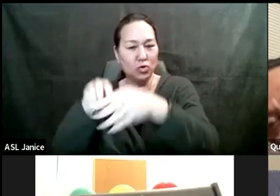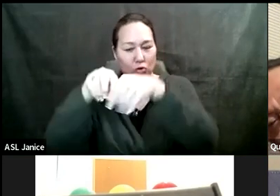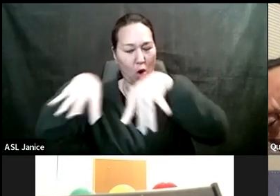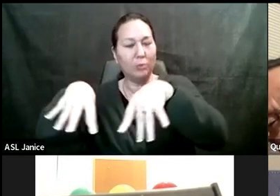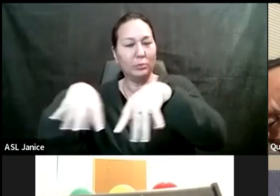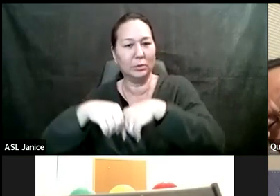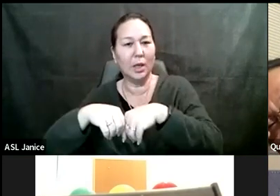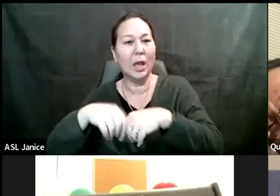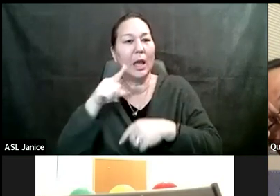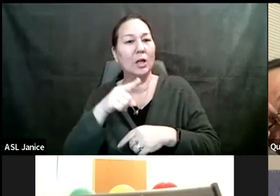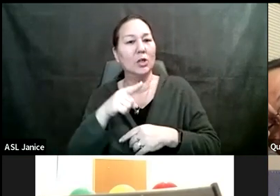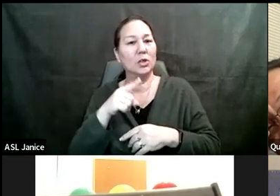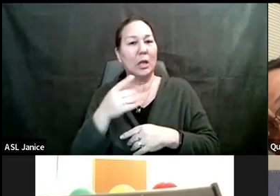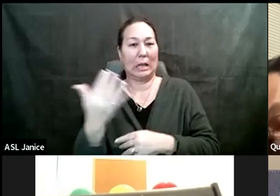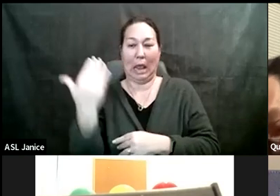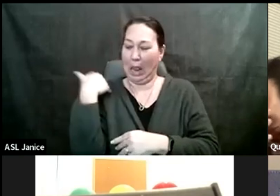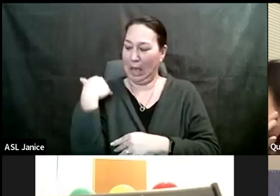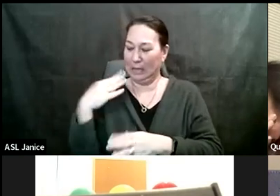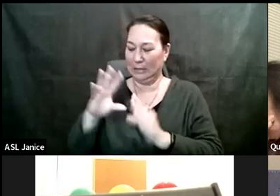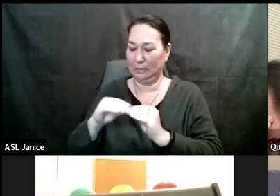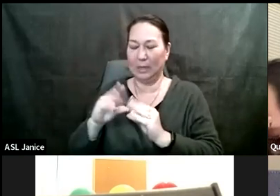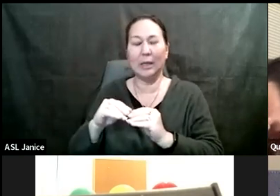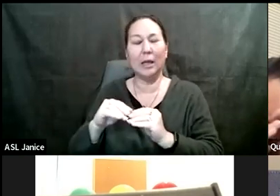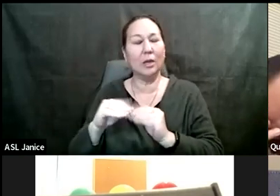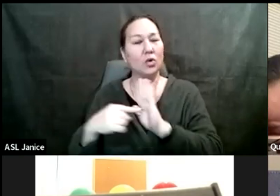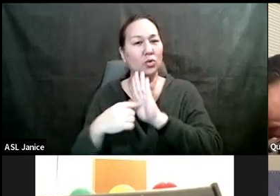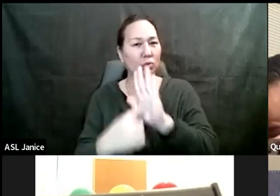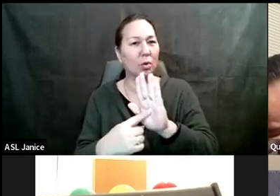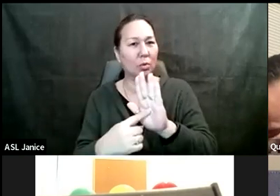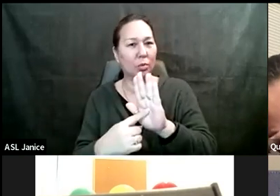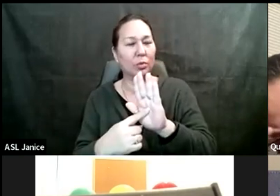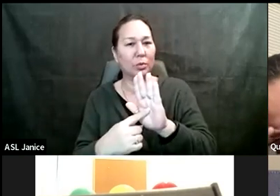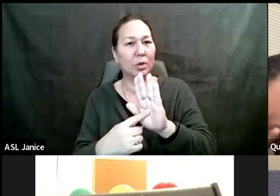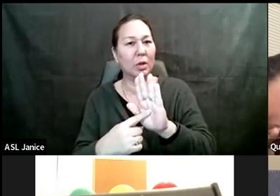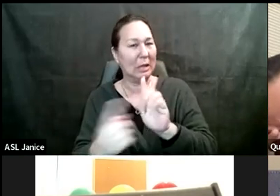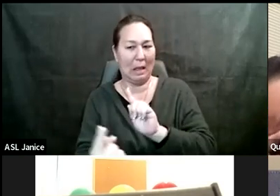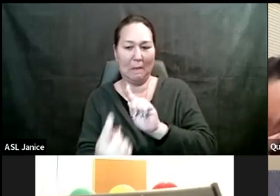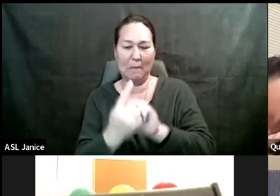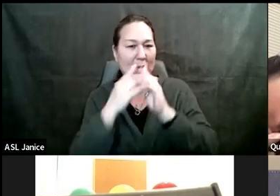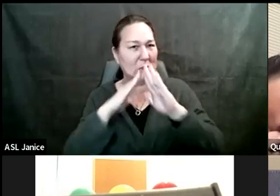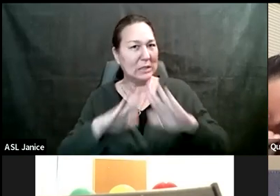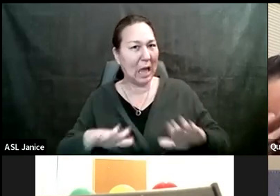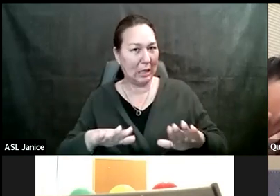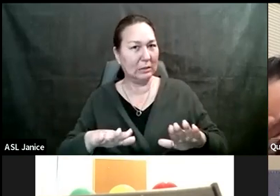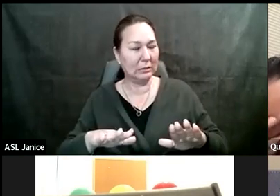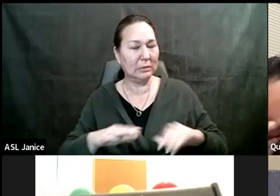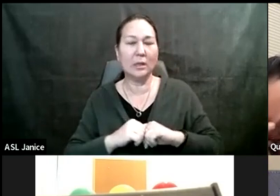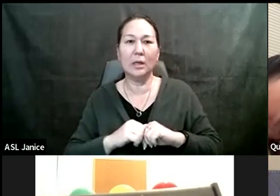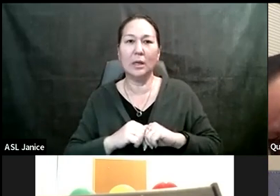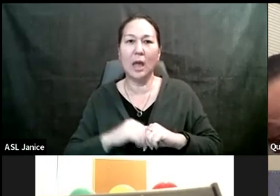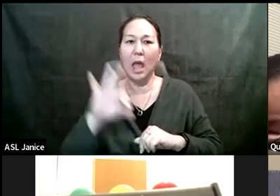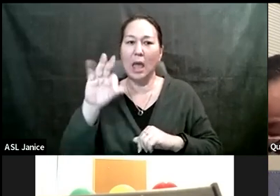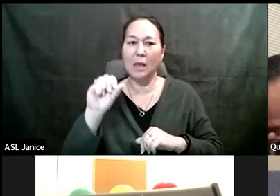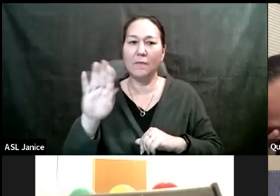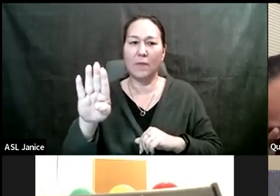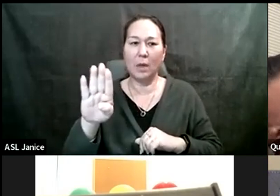superintendent share her organizational with demographic chart have been met with silence on February 12th a filed